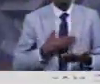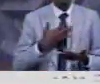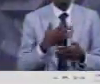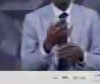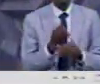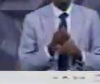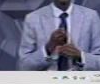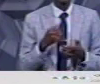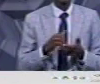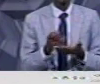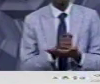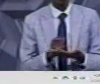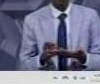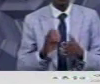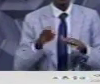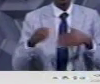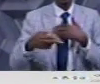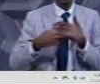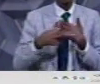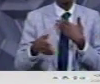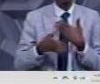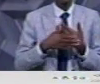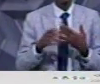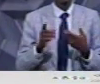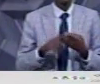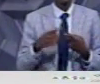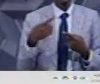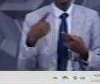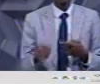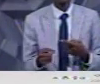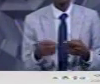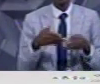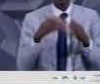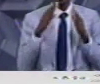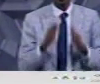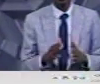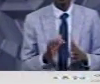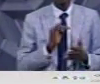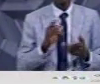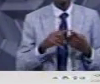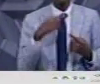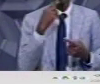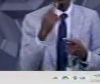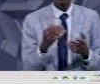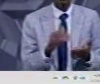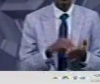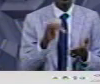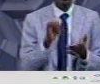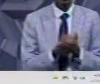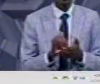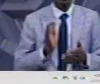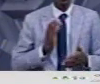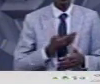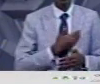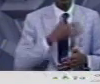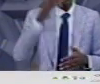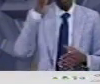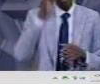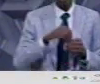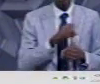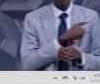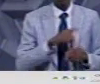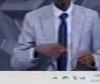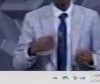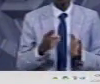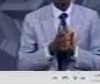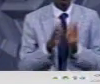Superintendent, Pastor Dr. W.F. Kumi, is happy that you are here. And he will want me to tell